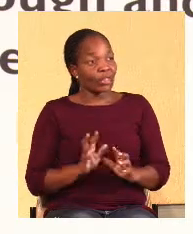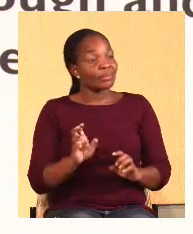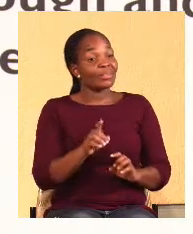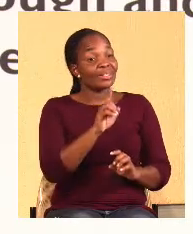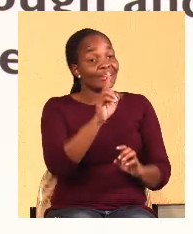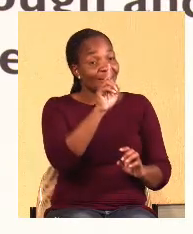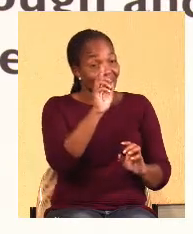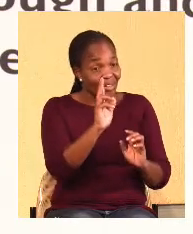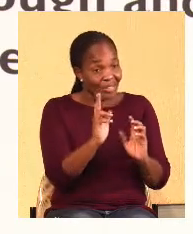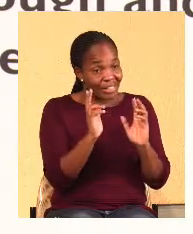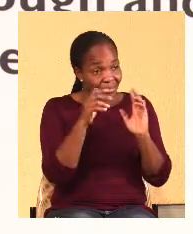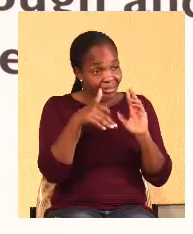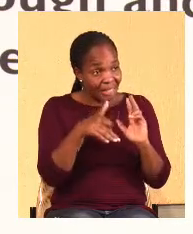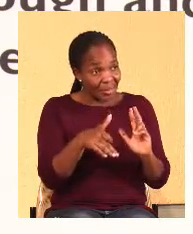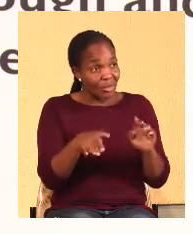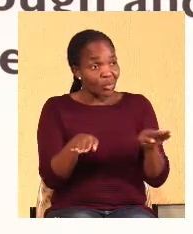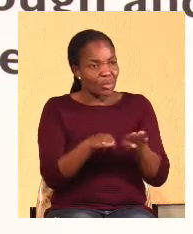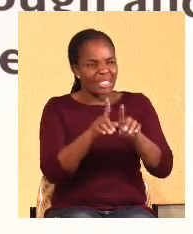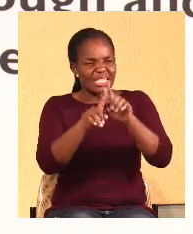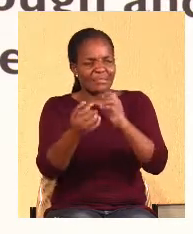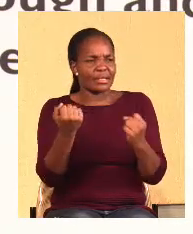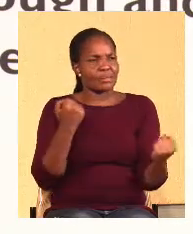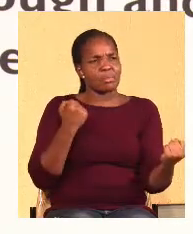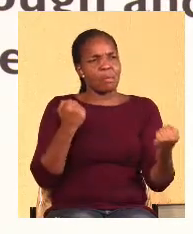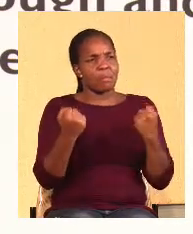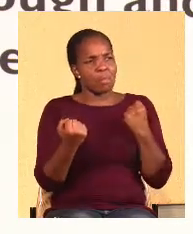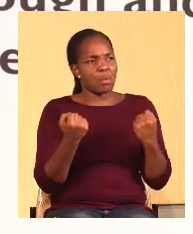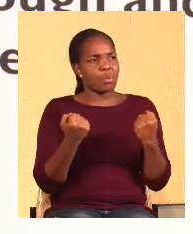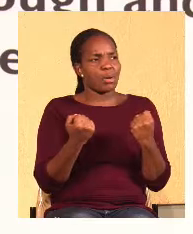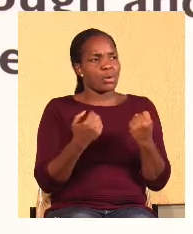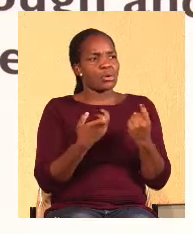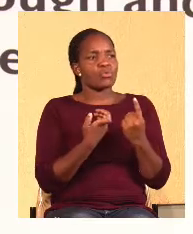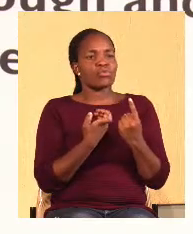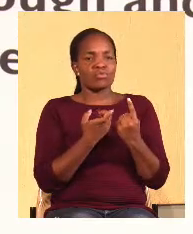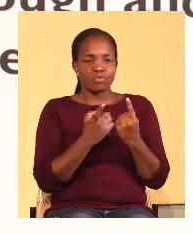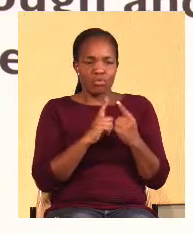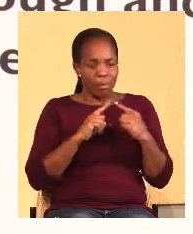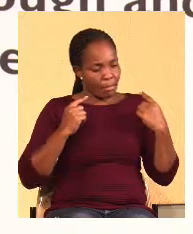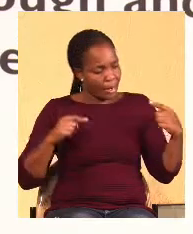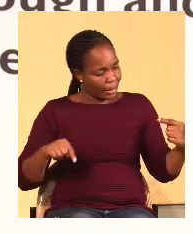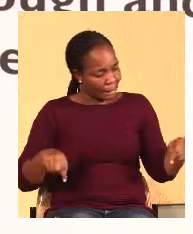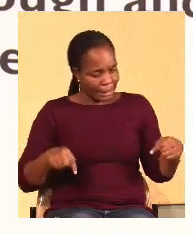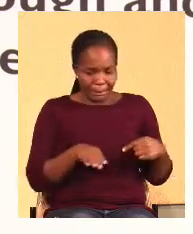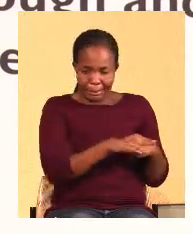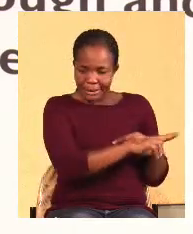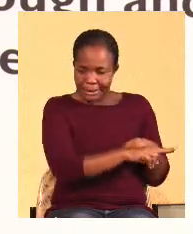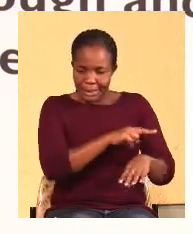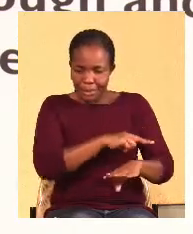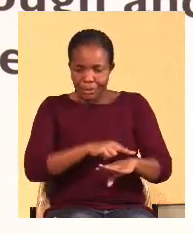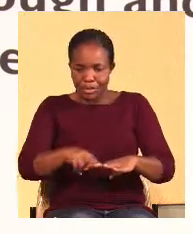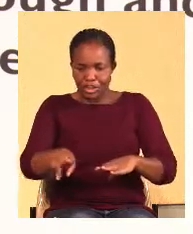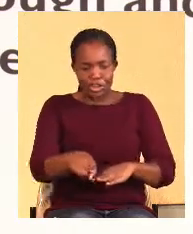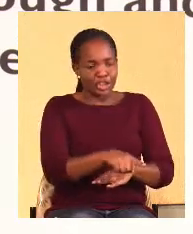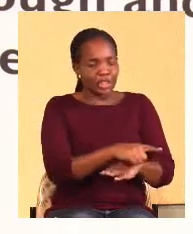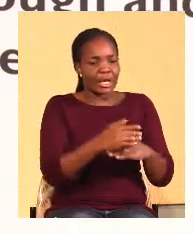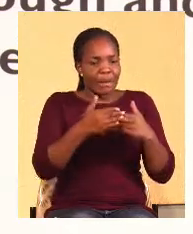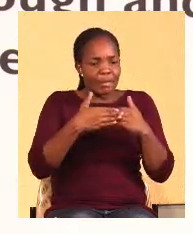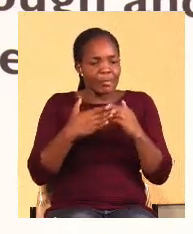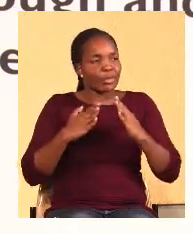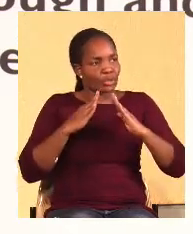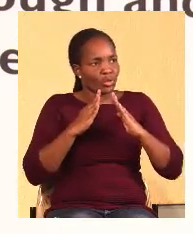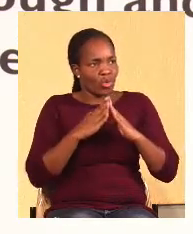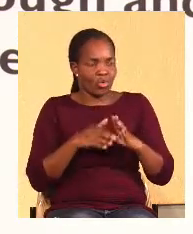Namibians to do any exercise within their neighborhoods, so that we avoid people congregating and so on. The kinds